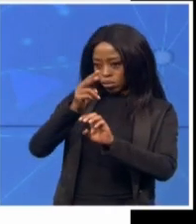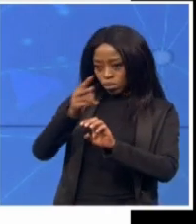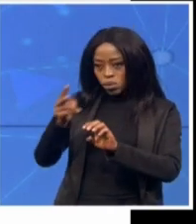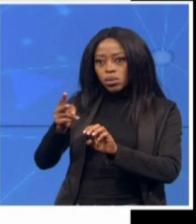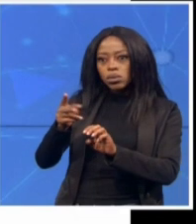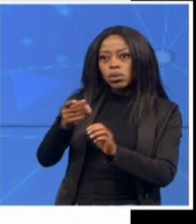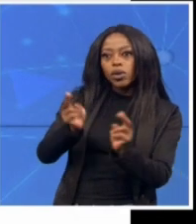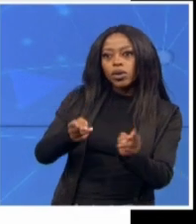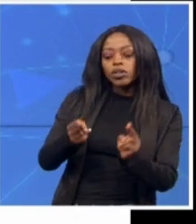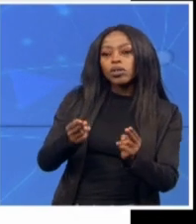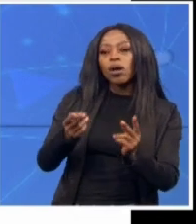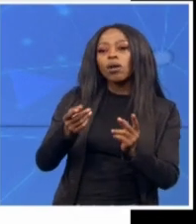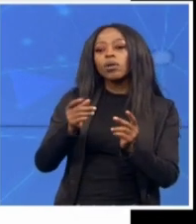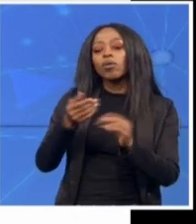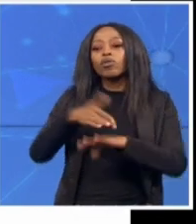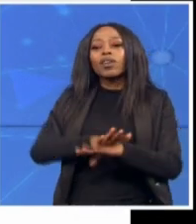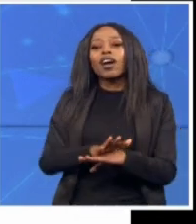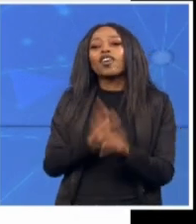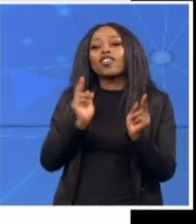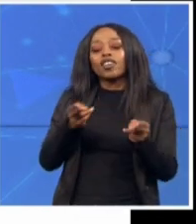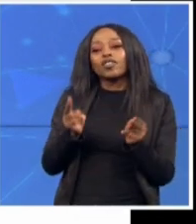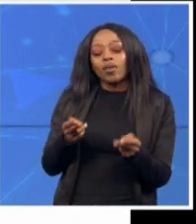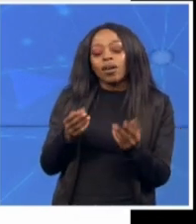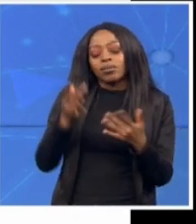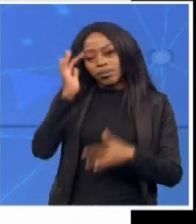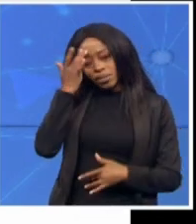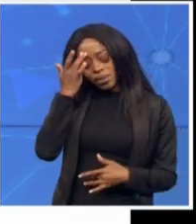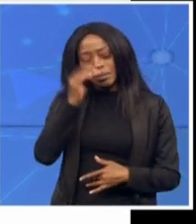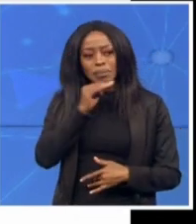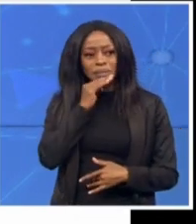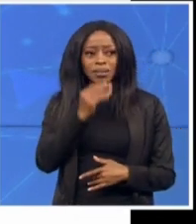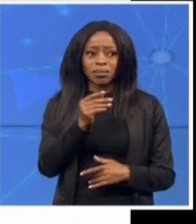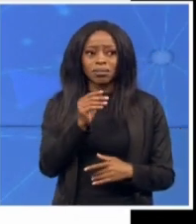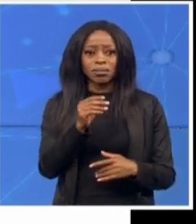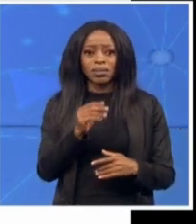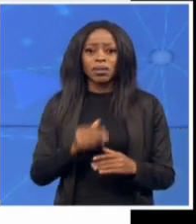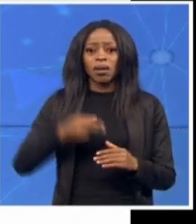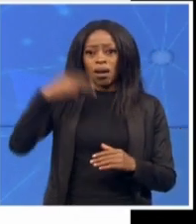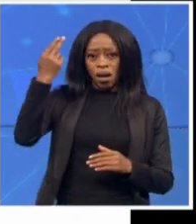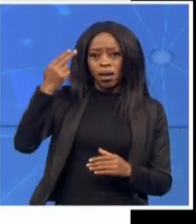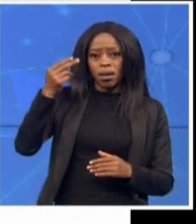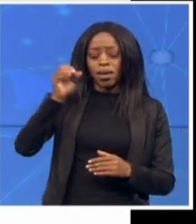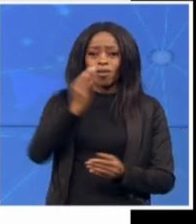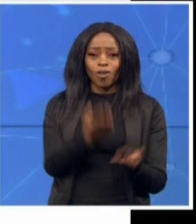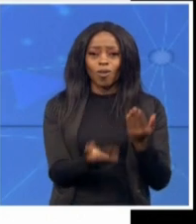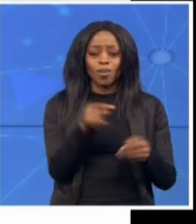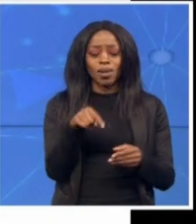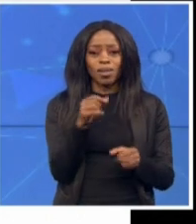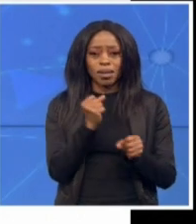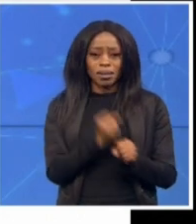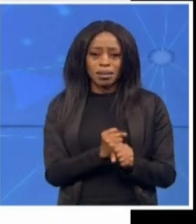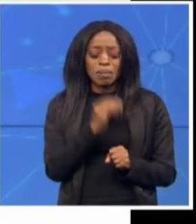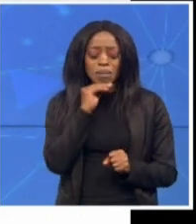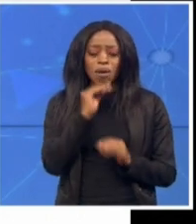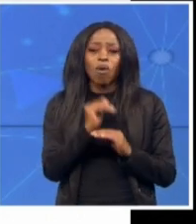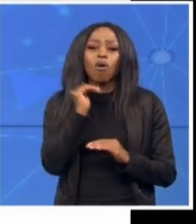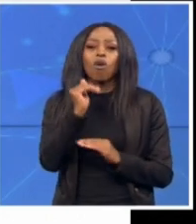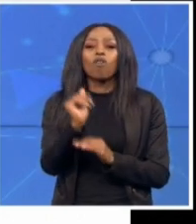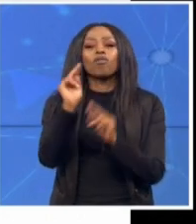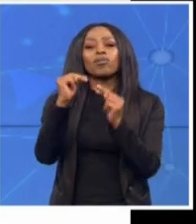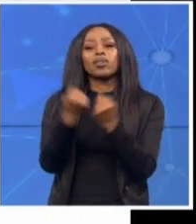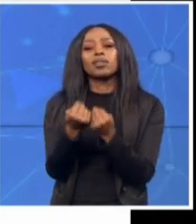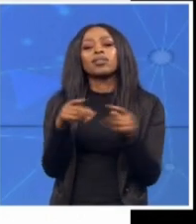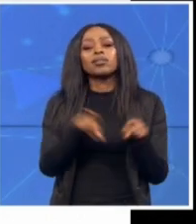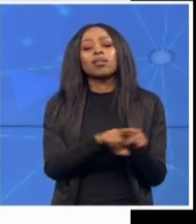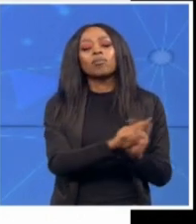that's in excess of what you expect for this time of the year. Is above the threshold for national, and in the Western Cape, it's above the predicted bounds for the